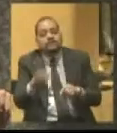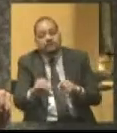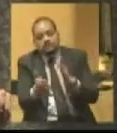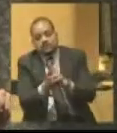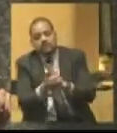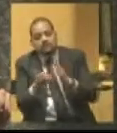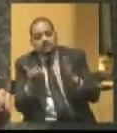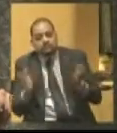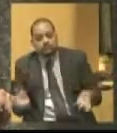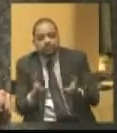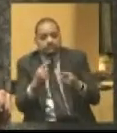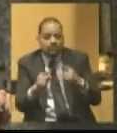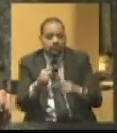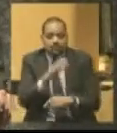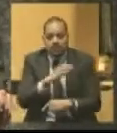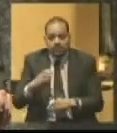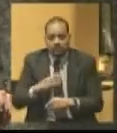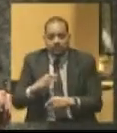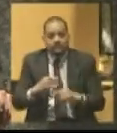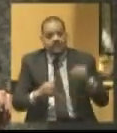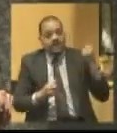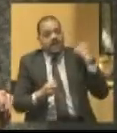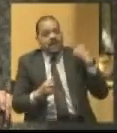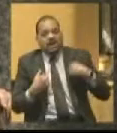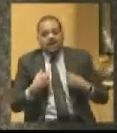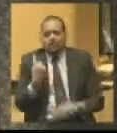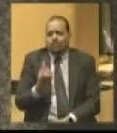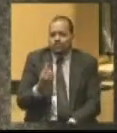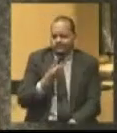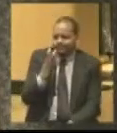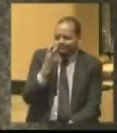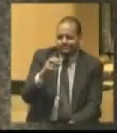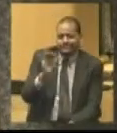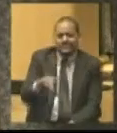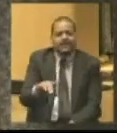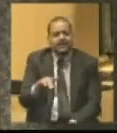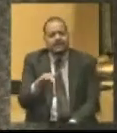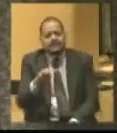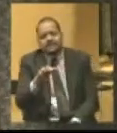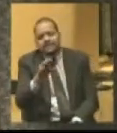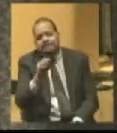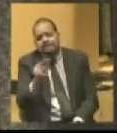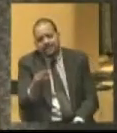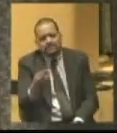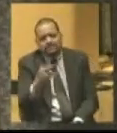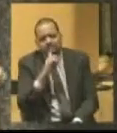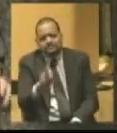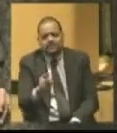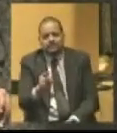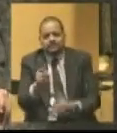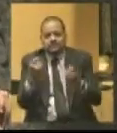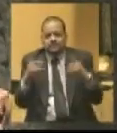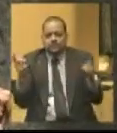I've always been skeptical of the mythology of shrouding the proclamation. Lincoln did not free all the